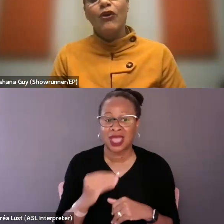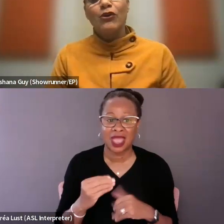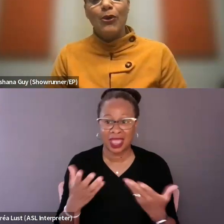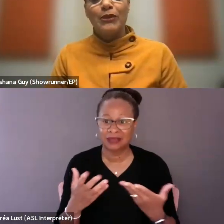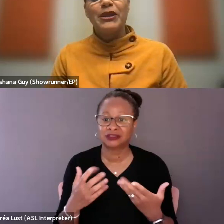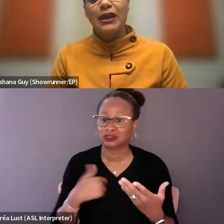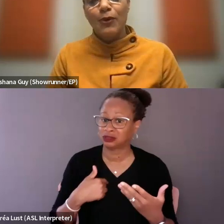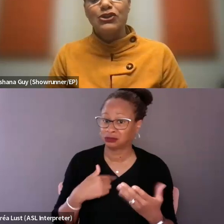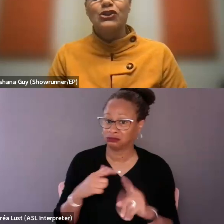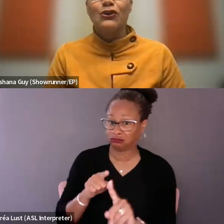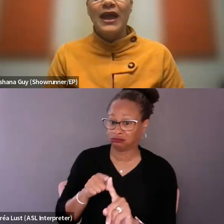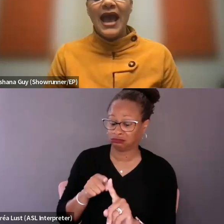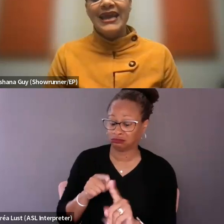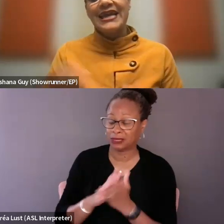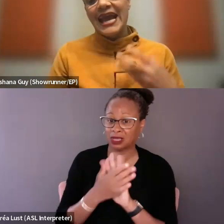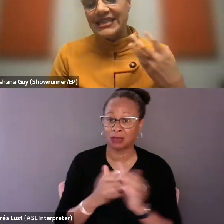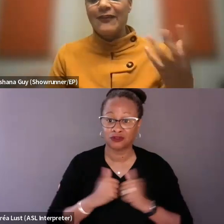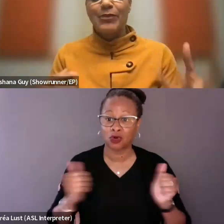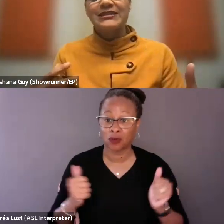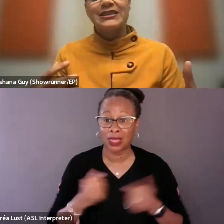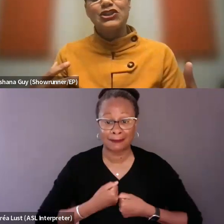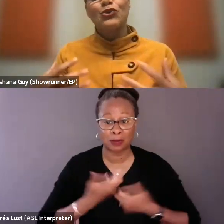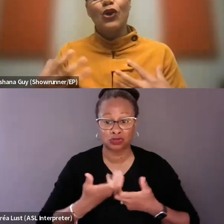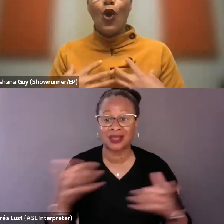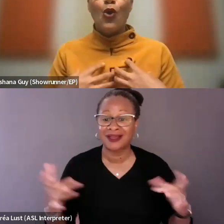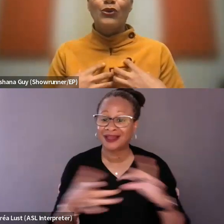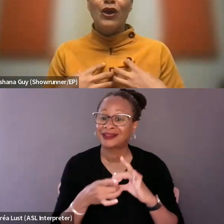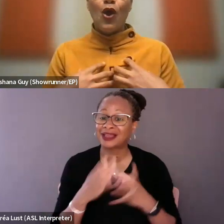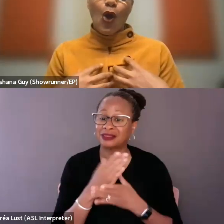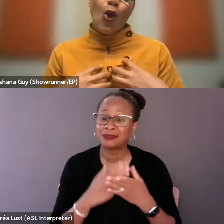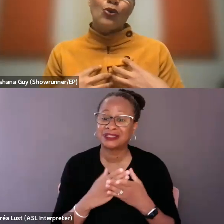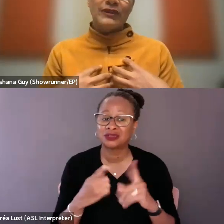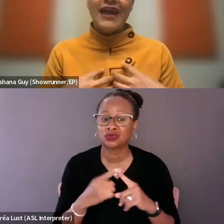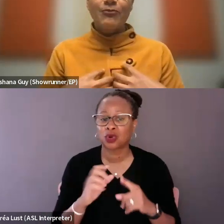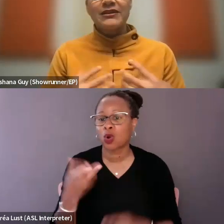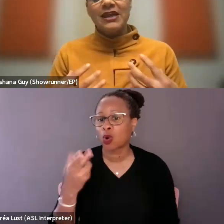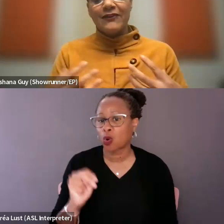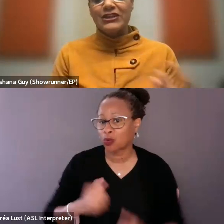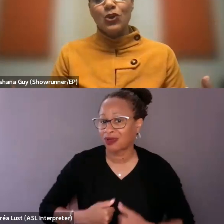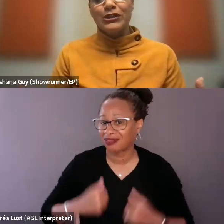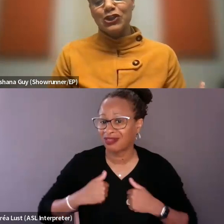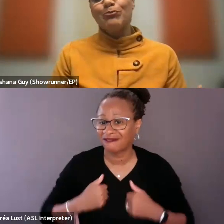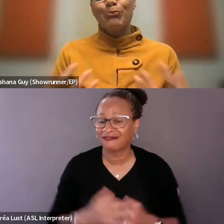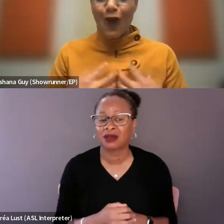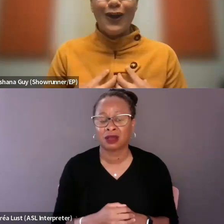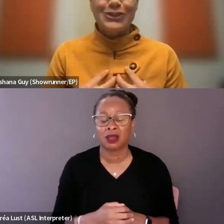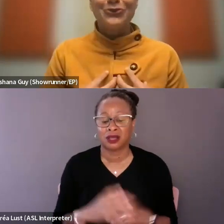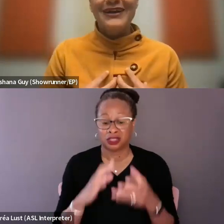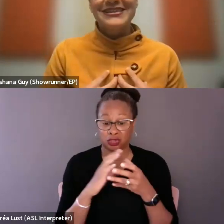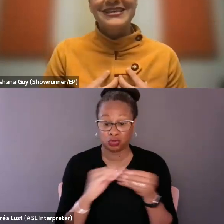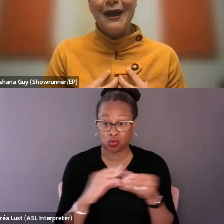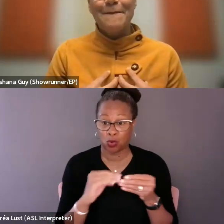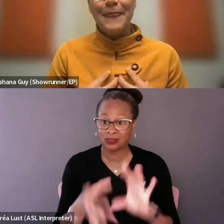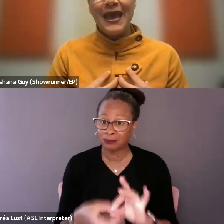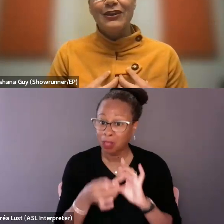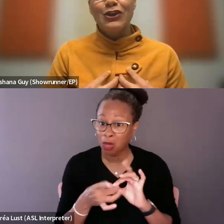herself vulnerable and being emotional and connecting the pieces to her own own life, because these stories do belong to